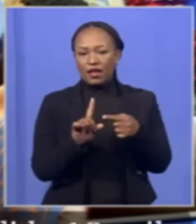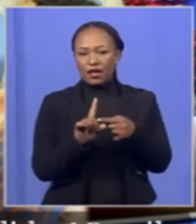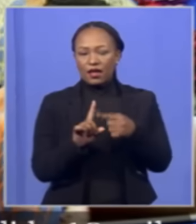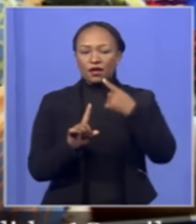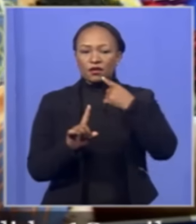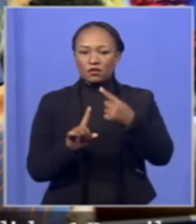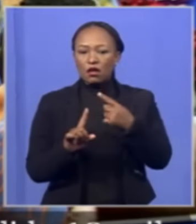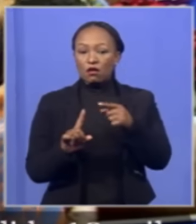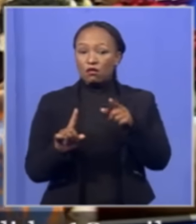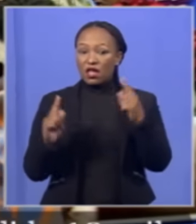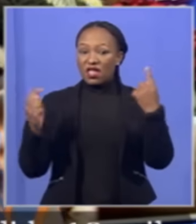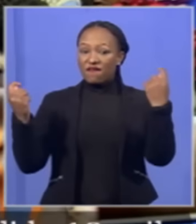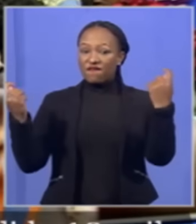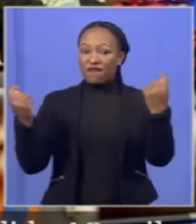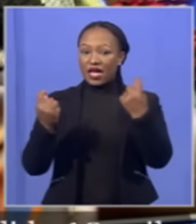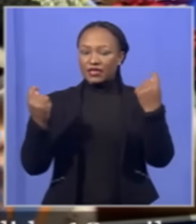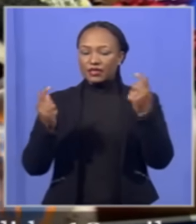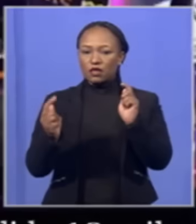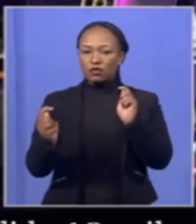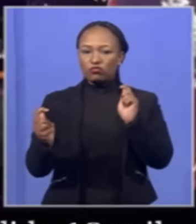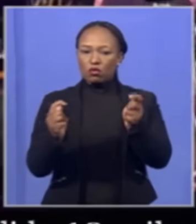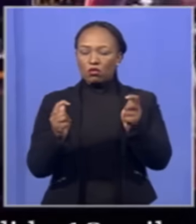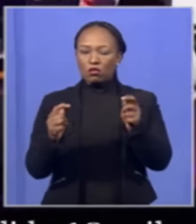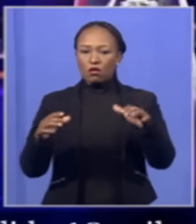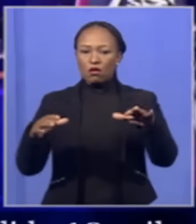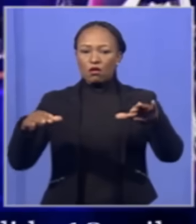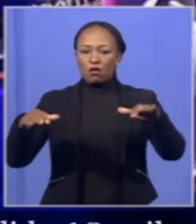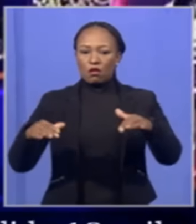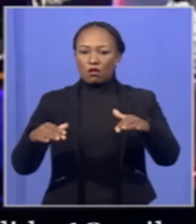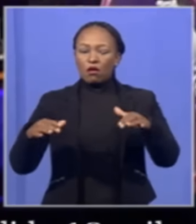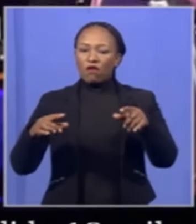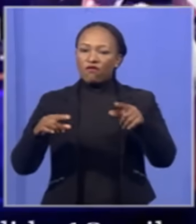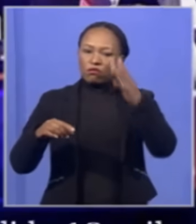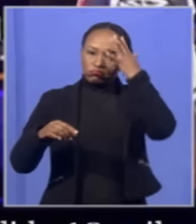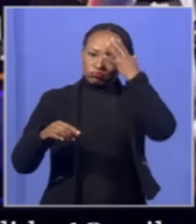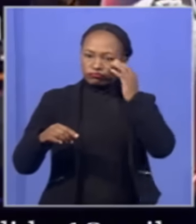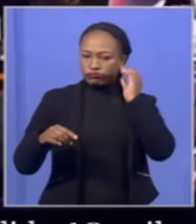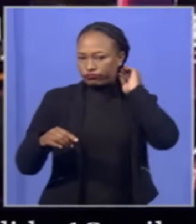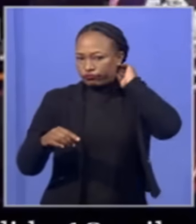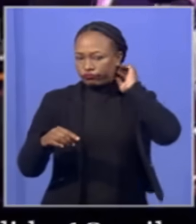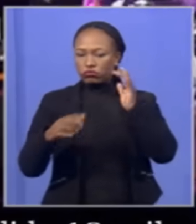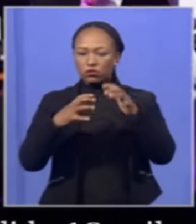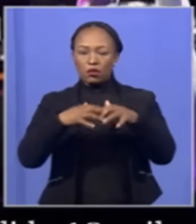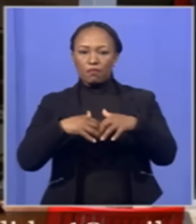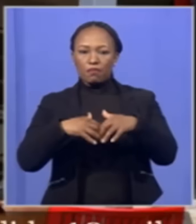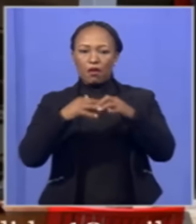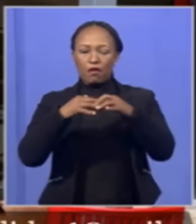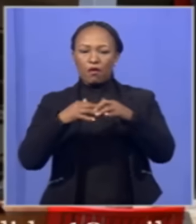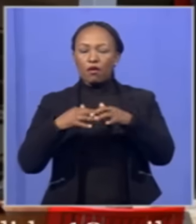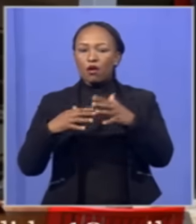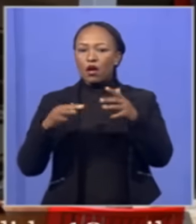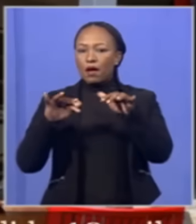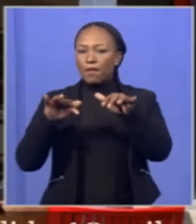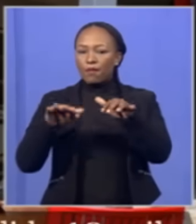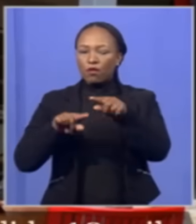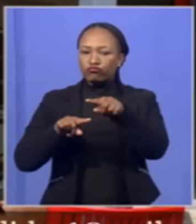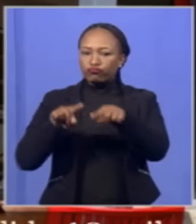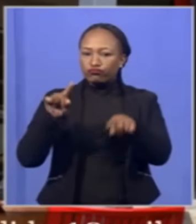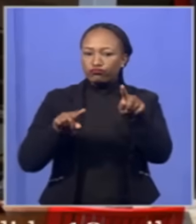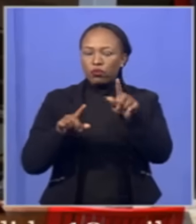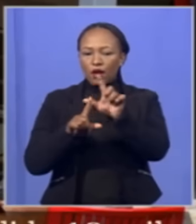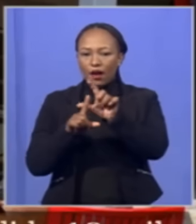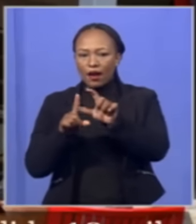e le tiragalo e fetotsweng e tla tsepamisang mogopolo mo go tlhabololeng le go thea serala sa bataki ba selegae mmogo